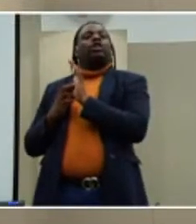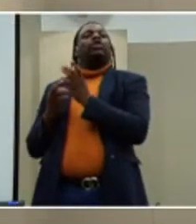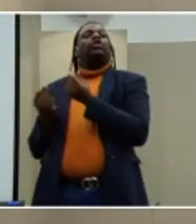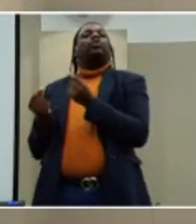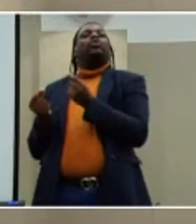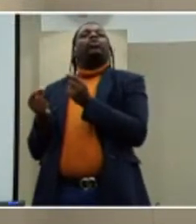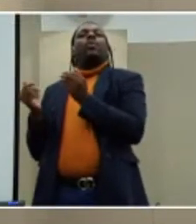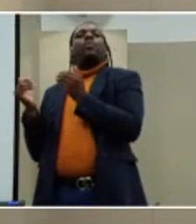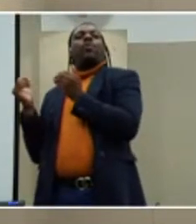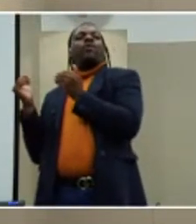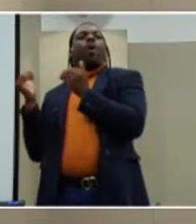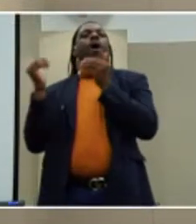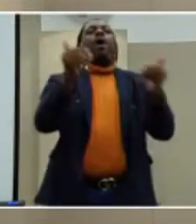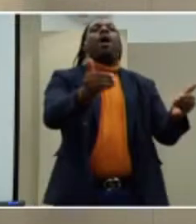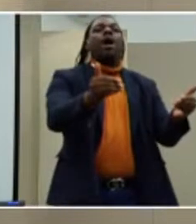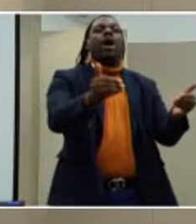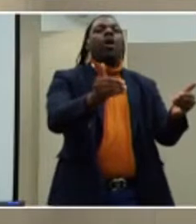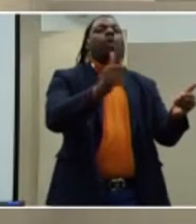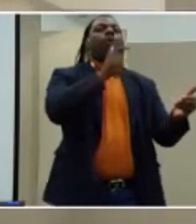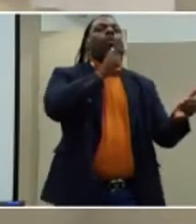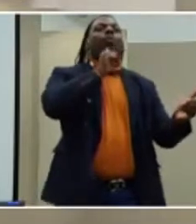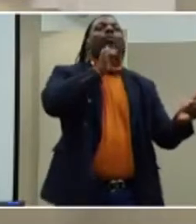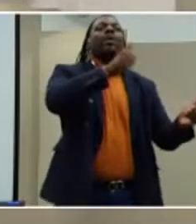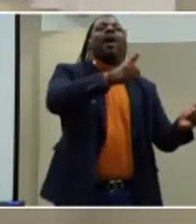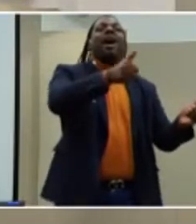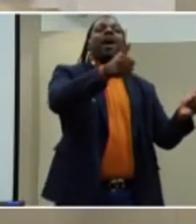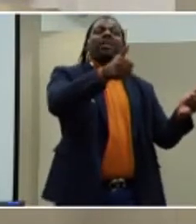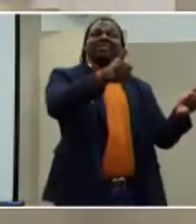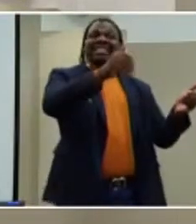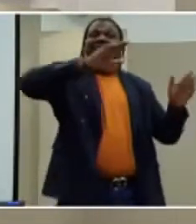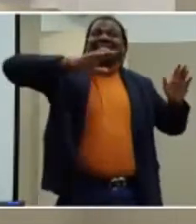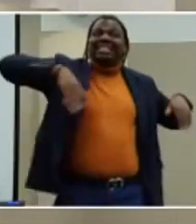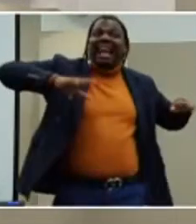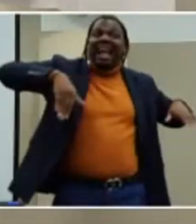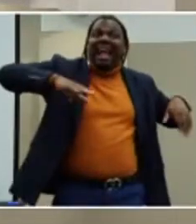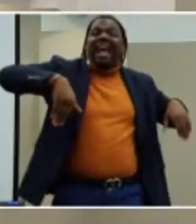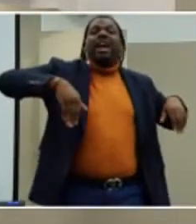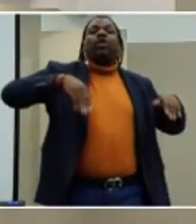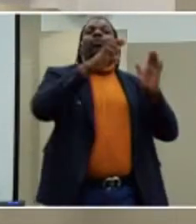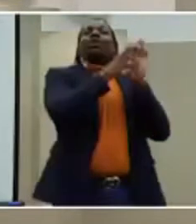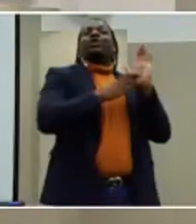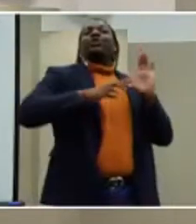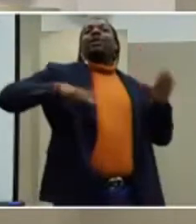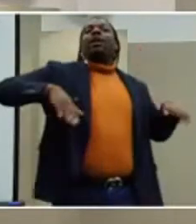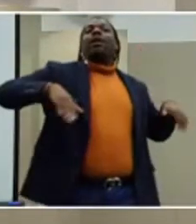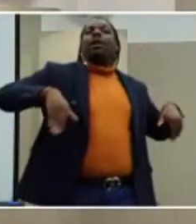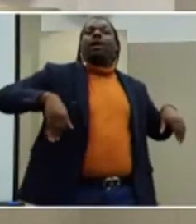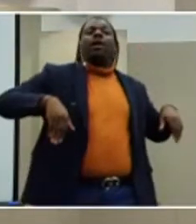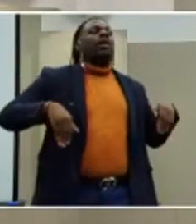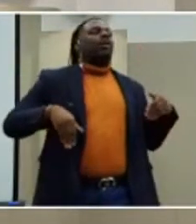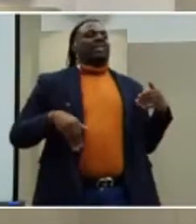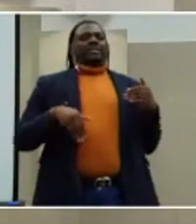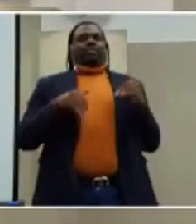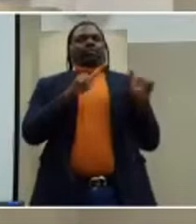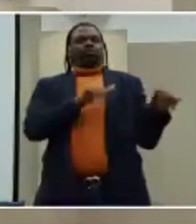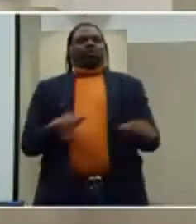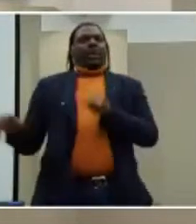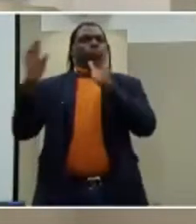to invite those who did not pre-register for comment, and under the same